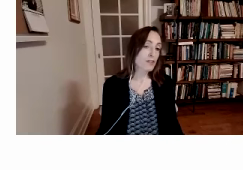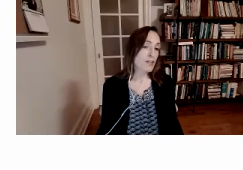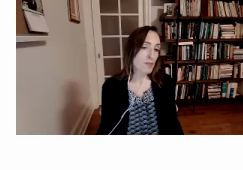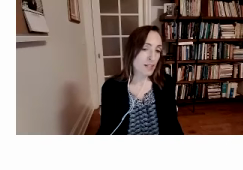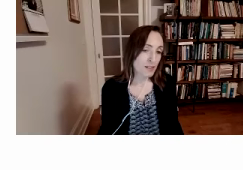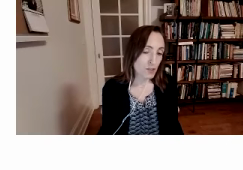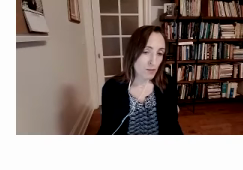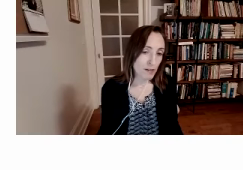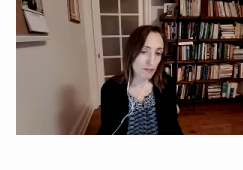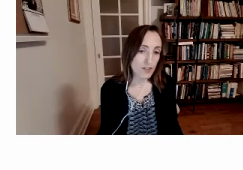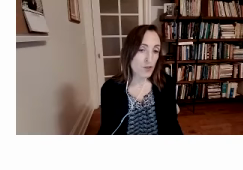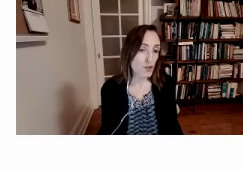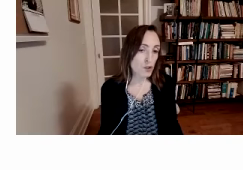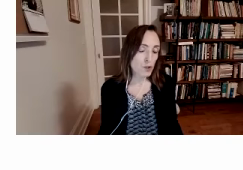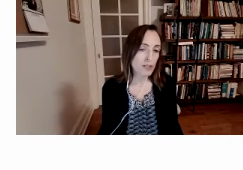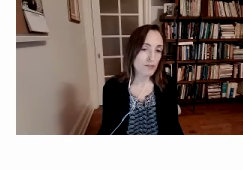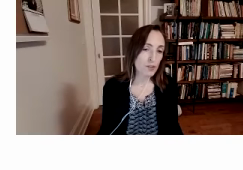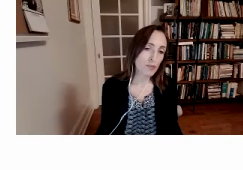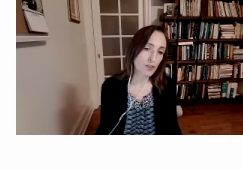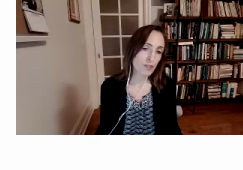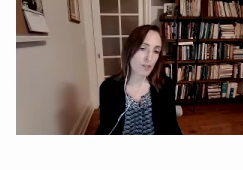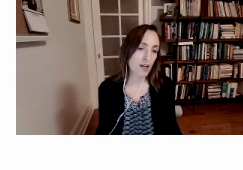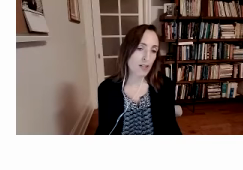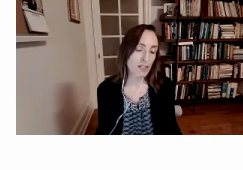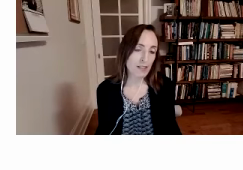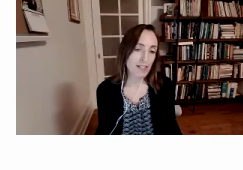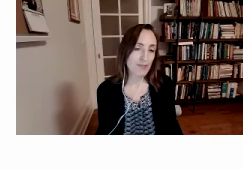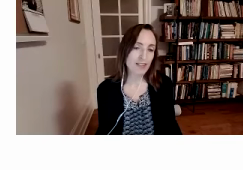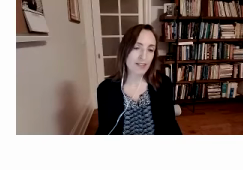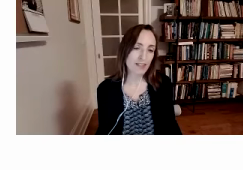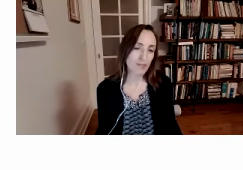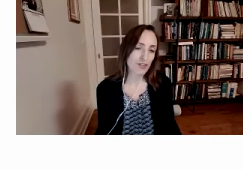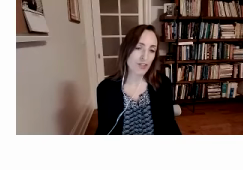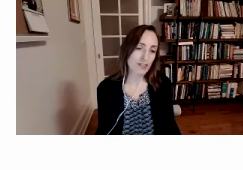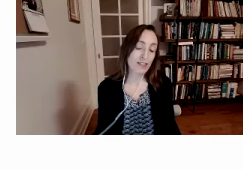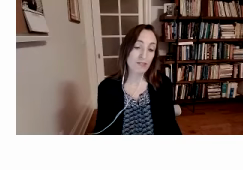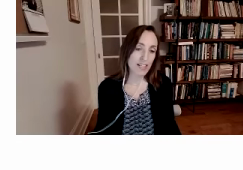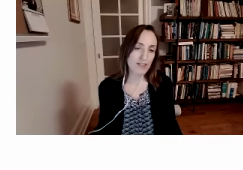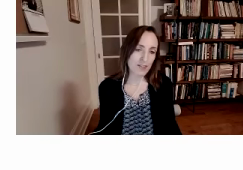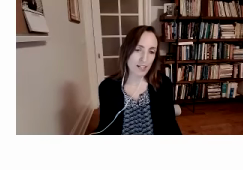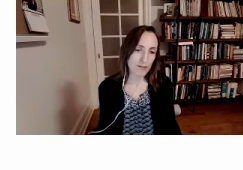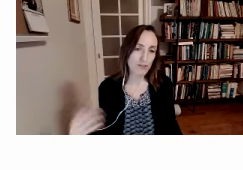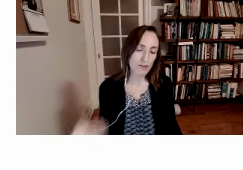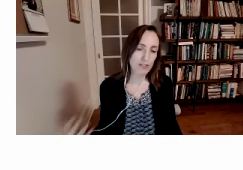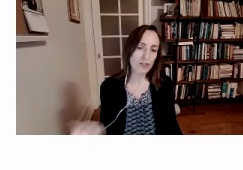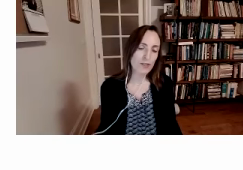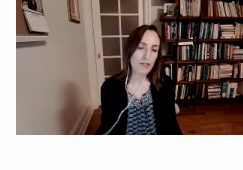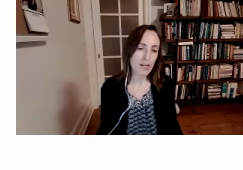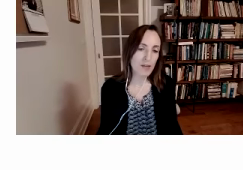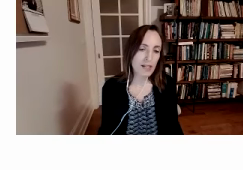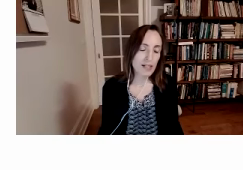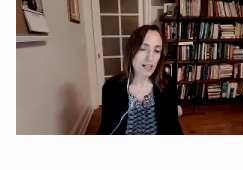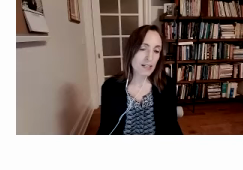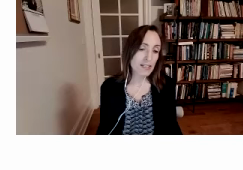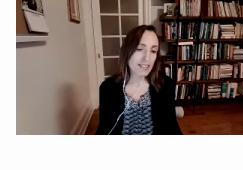refer to the same thing. So the referent is new on the first mention of lasagna, but on the second mention of tasteless stuff, referring to the